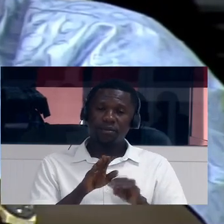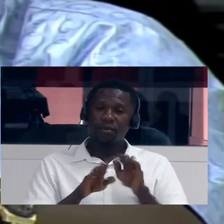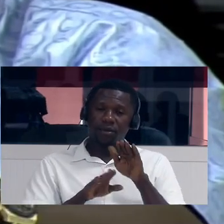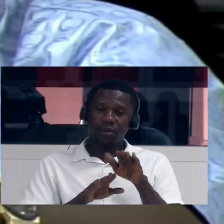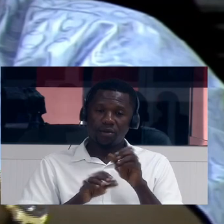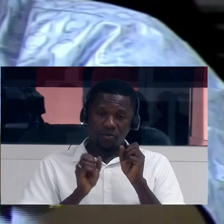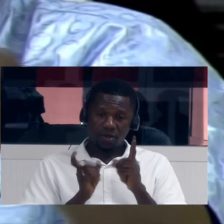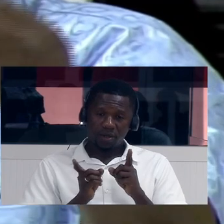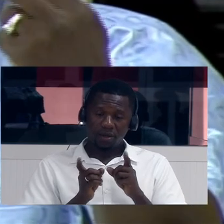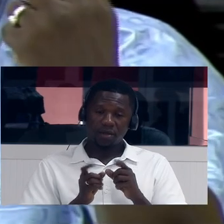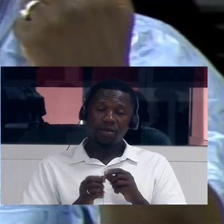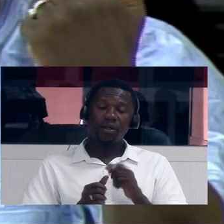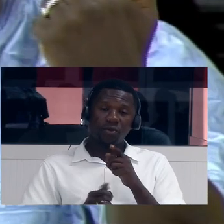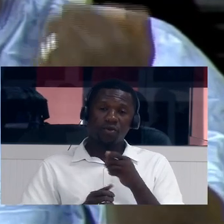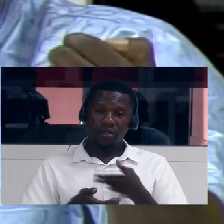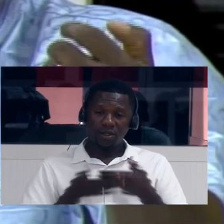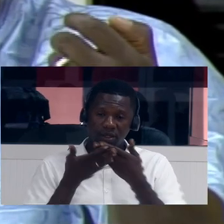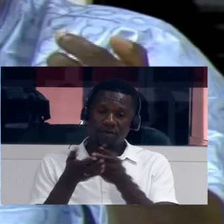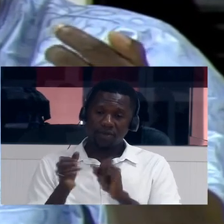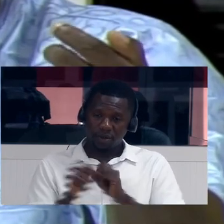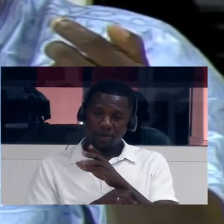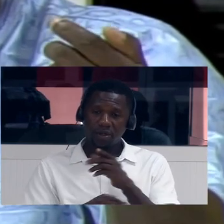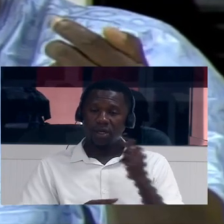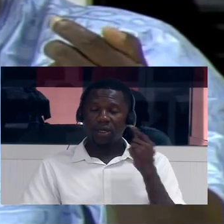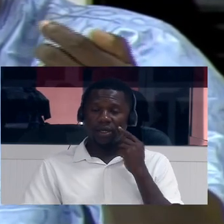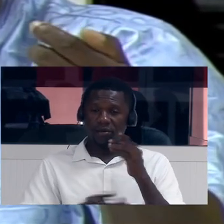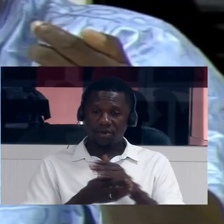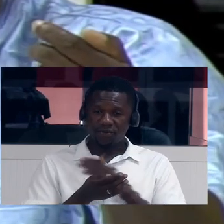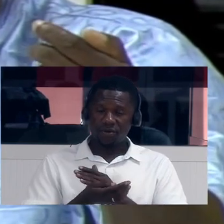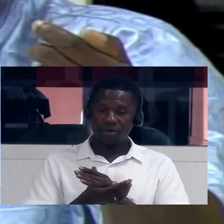right? You had given an order the day before,